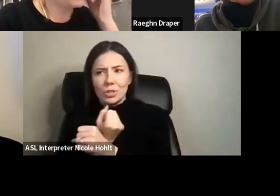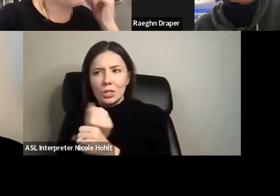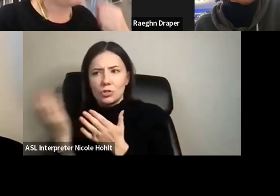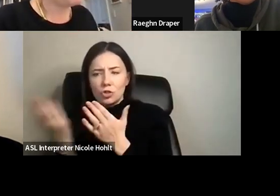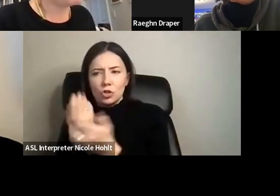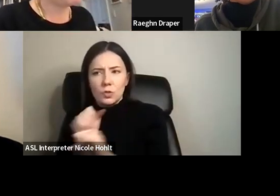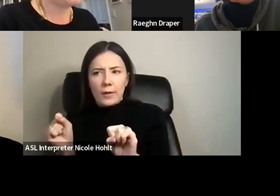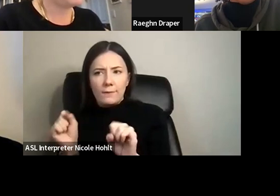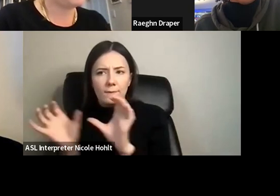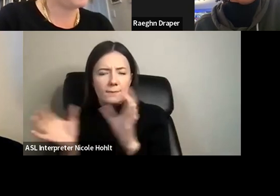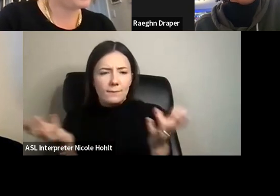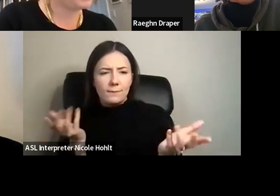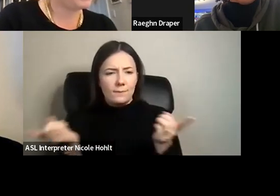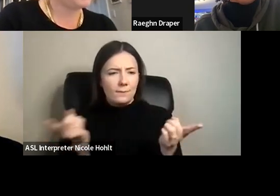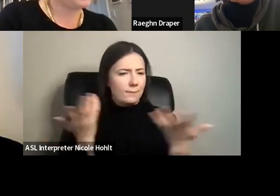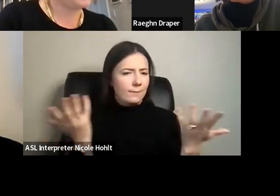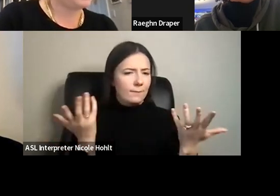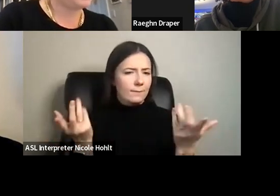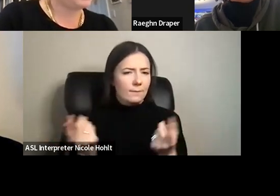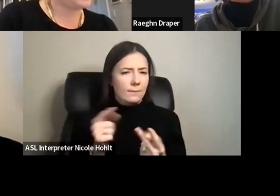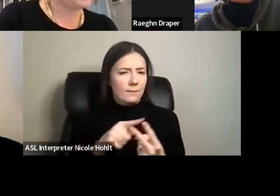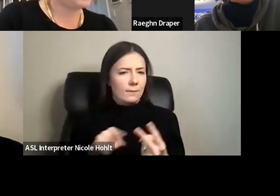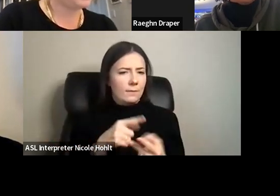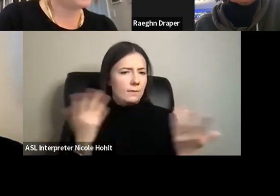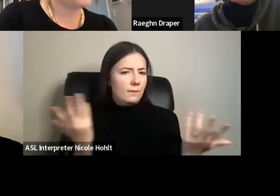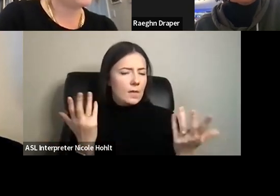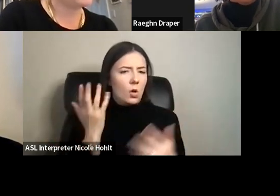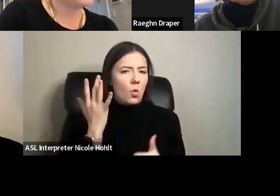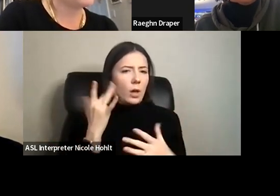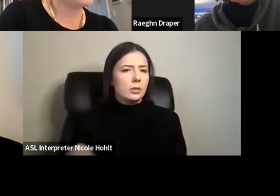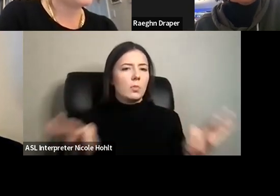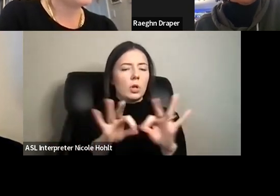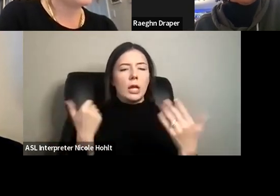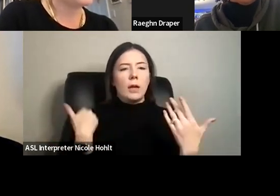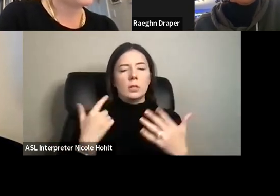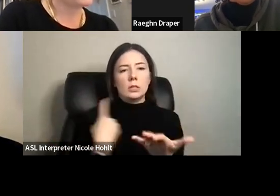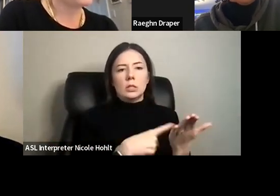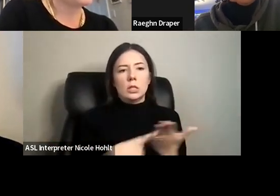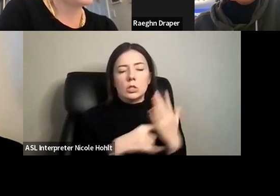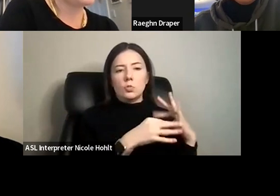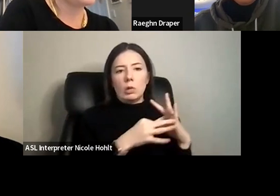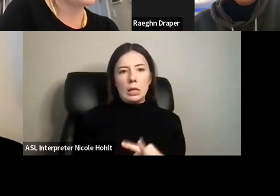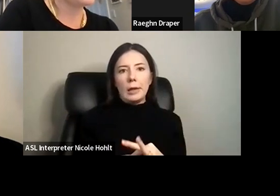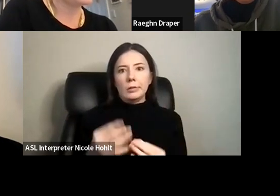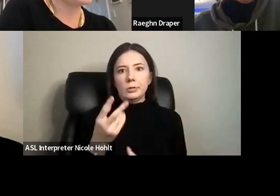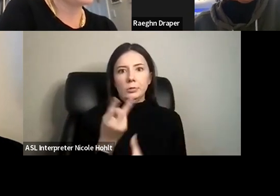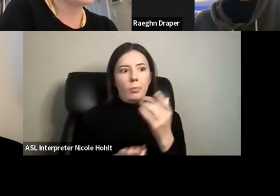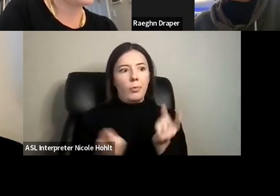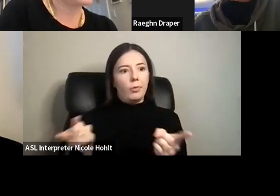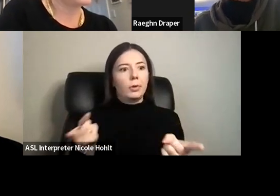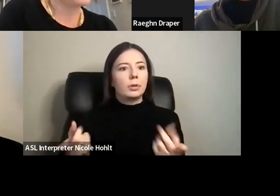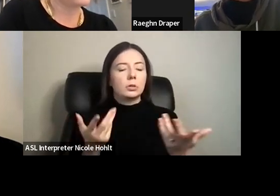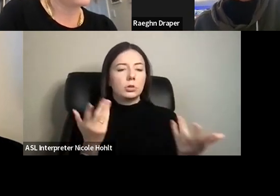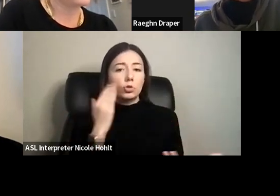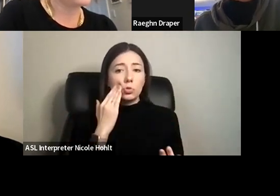and why that's important to have this discussion around restaurants to know what